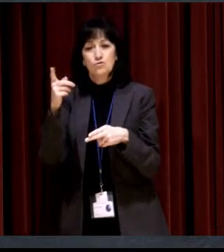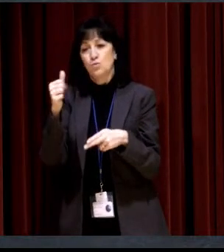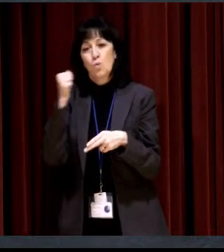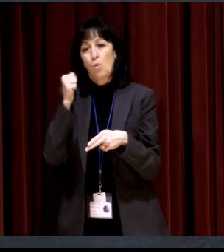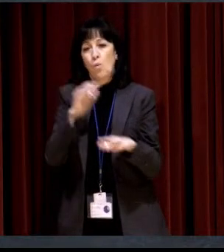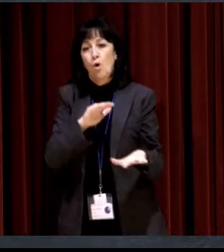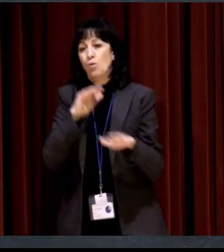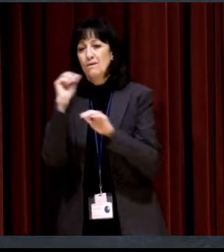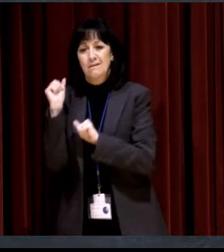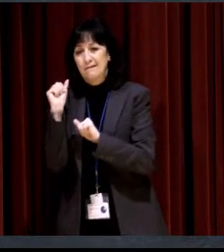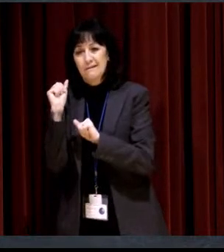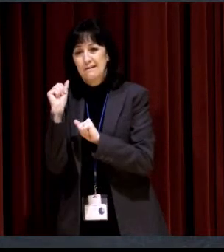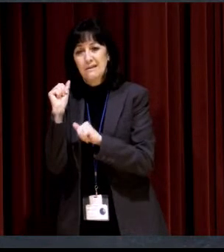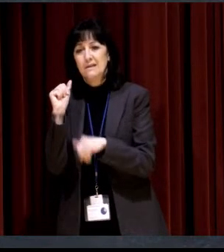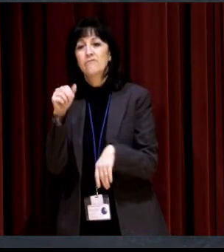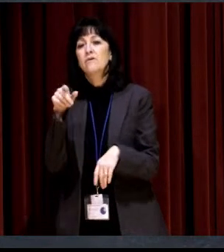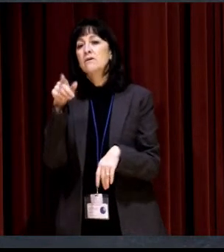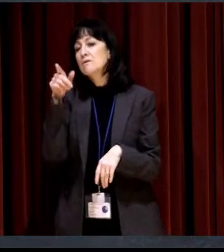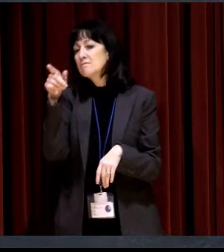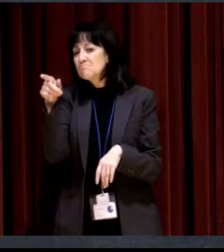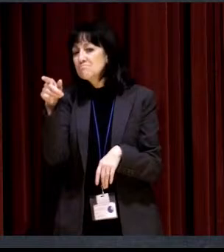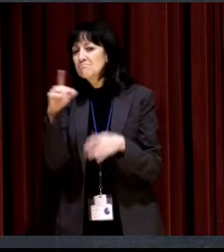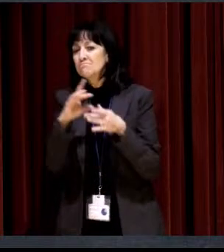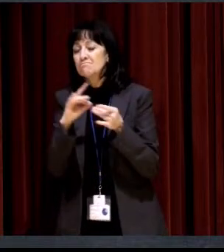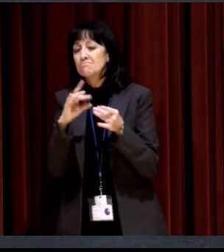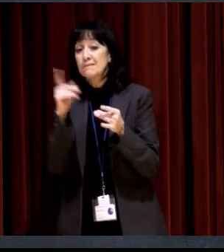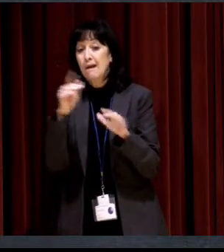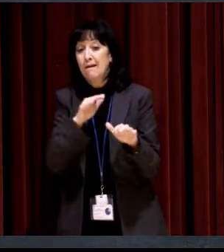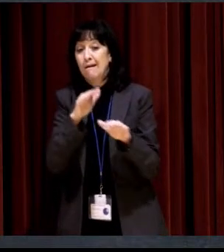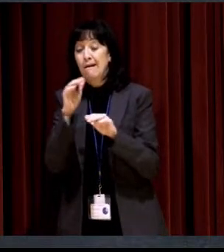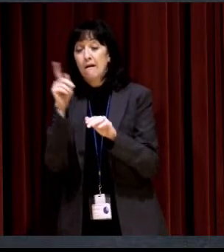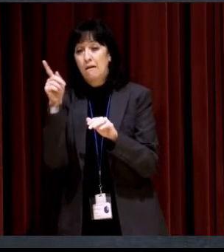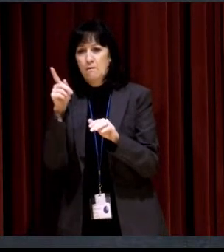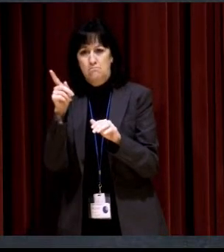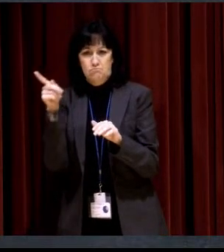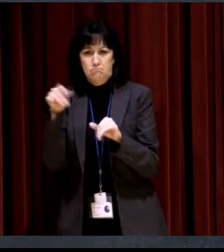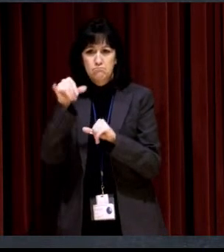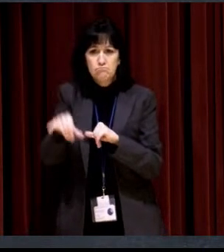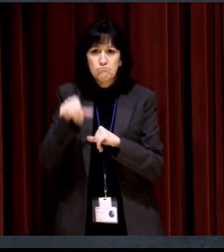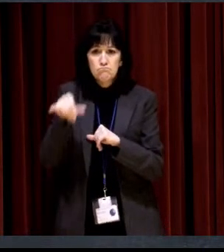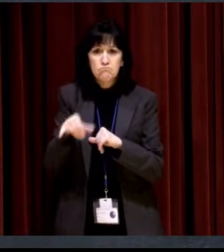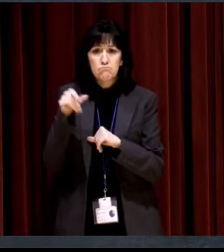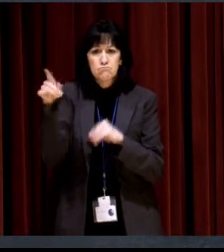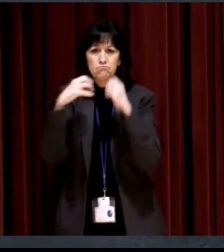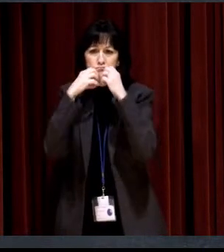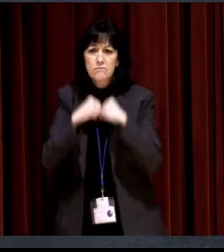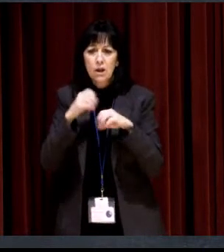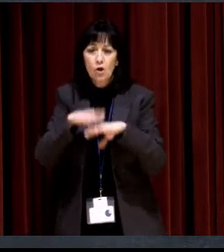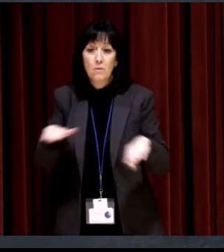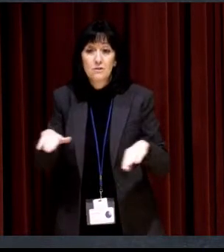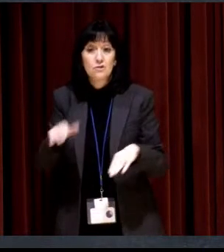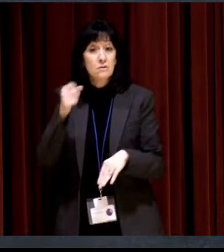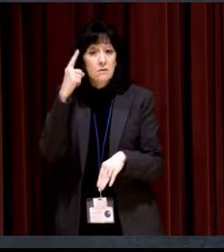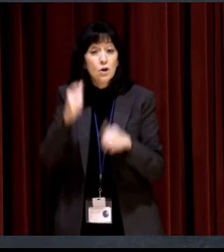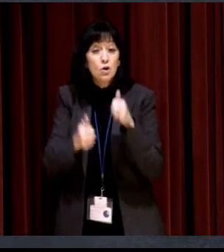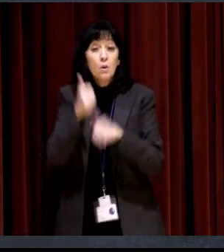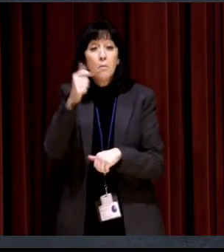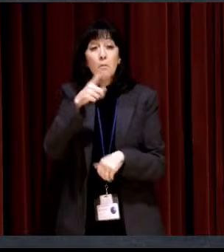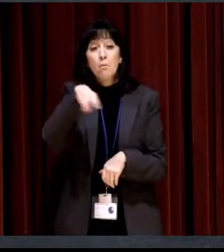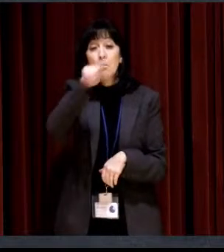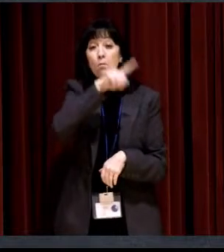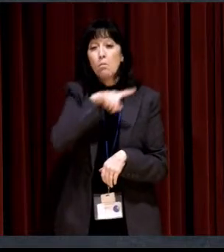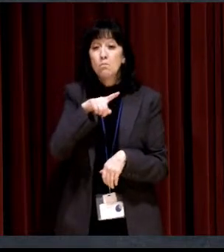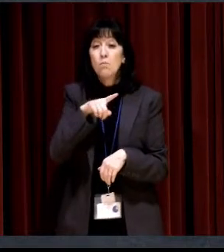work, with the children. They leave because of the leadership. So how are we going to think about the leadership that we need to run these